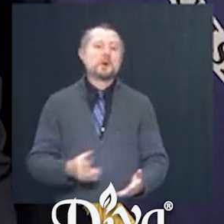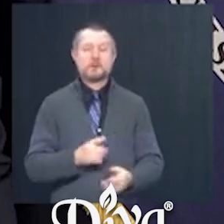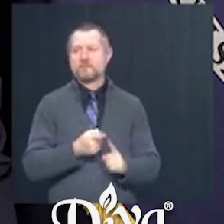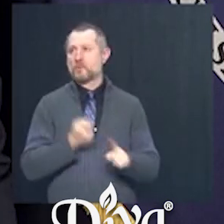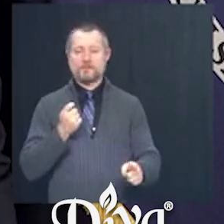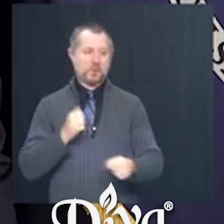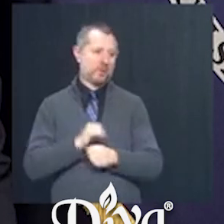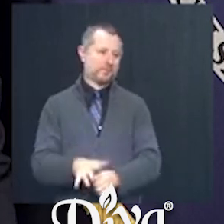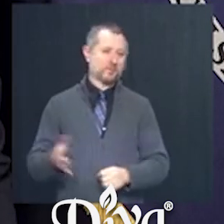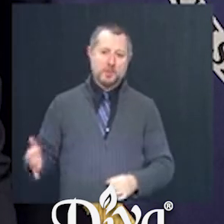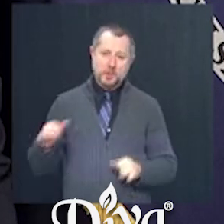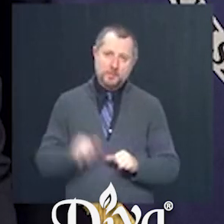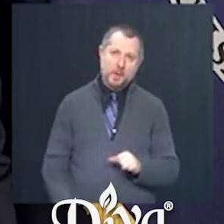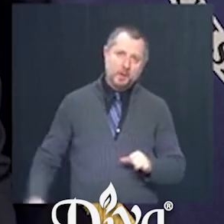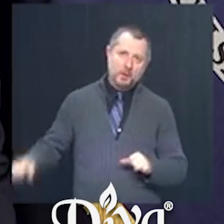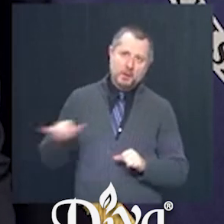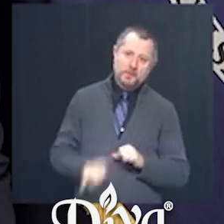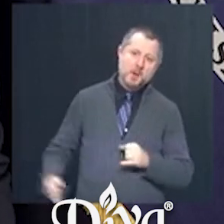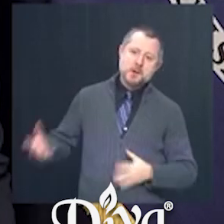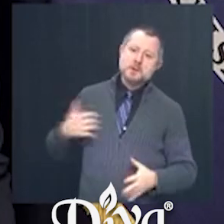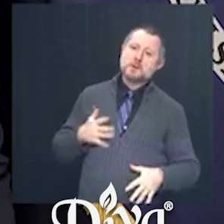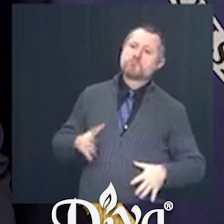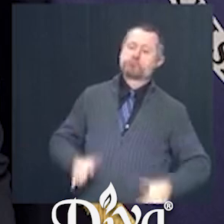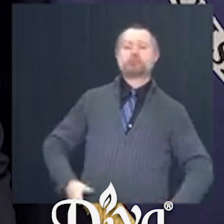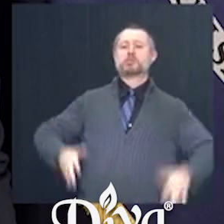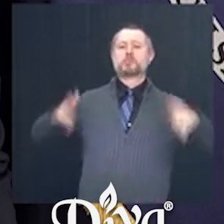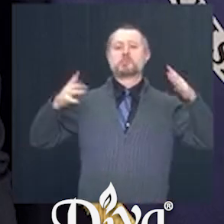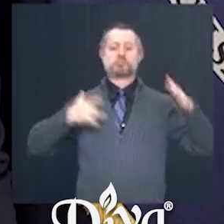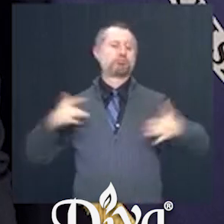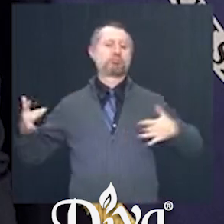It's COVID anxiety.